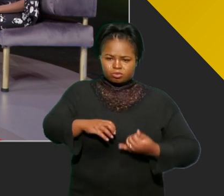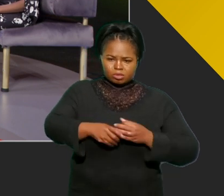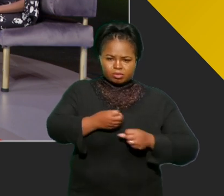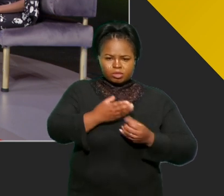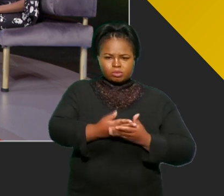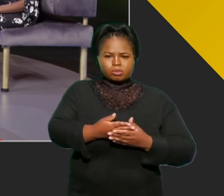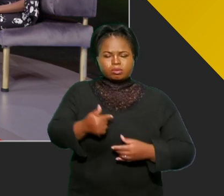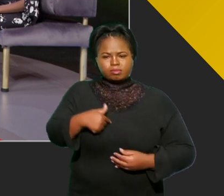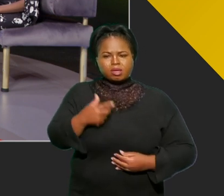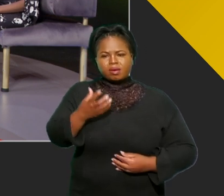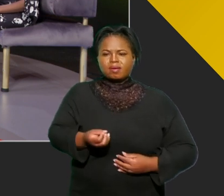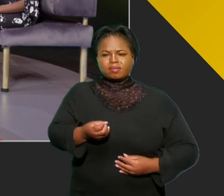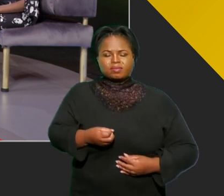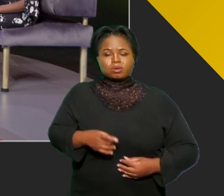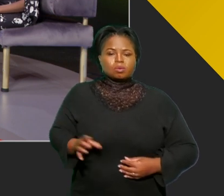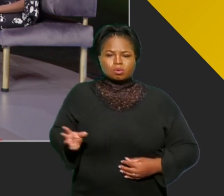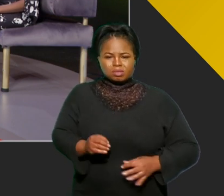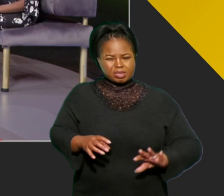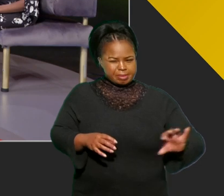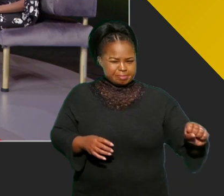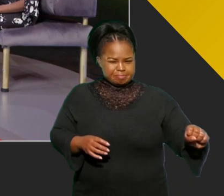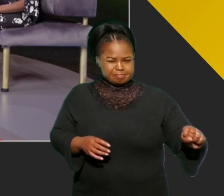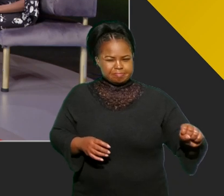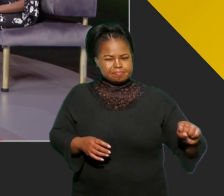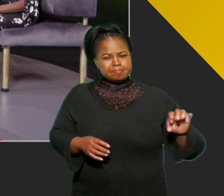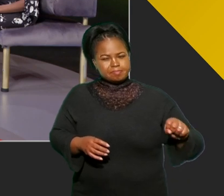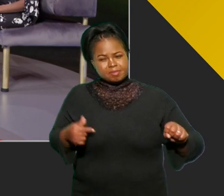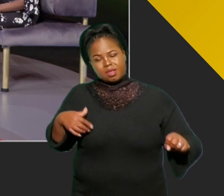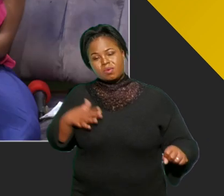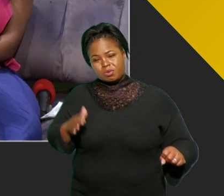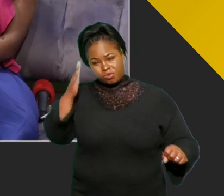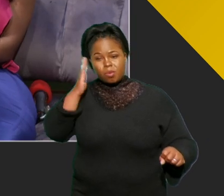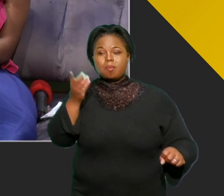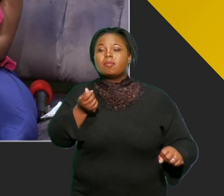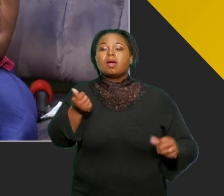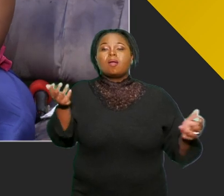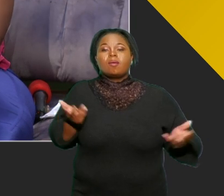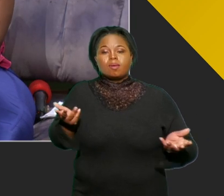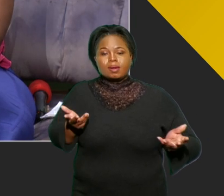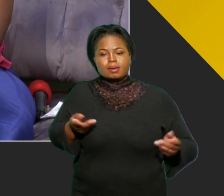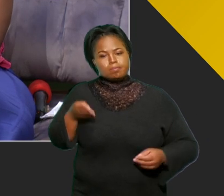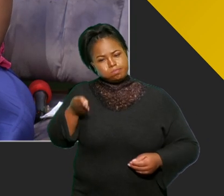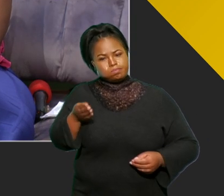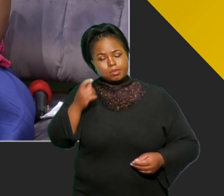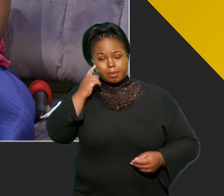sure Uguti, I've got all the rights that the constitution gives. I want to know where the billions are.